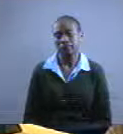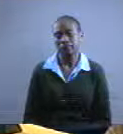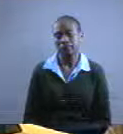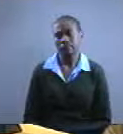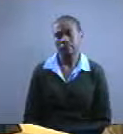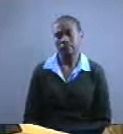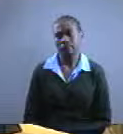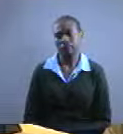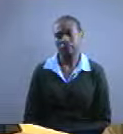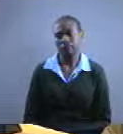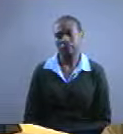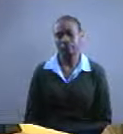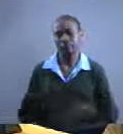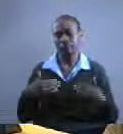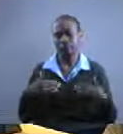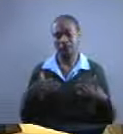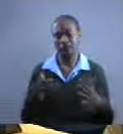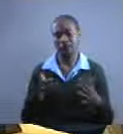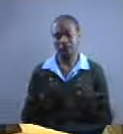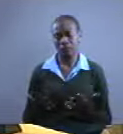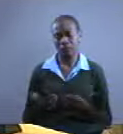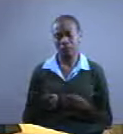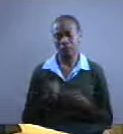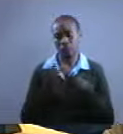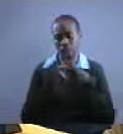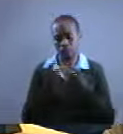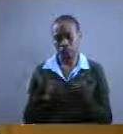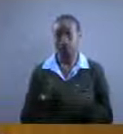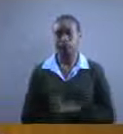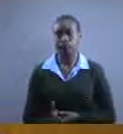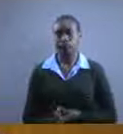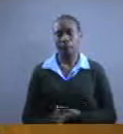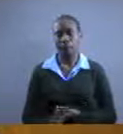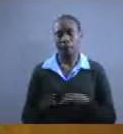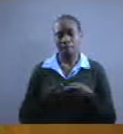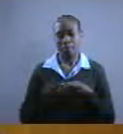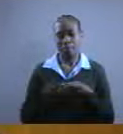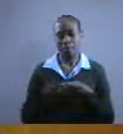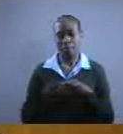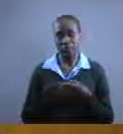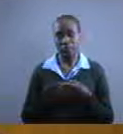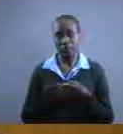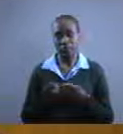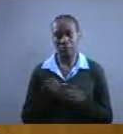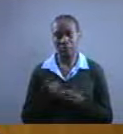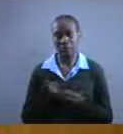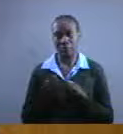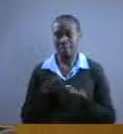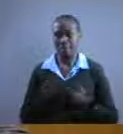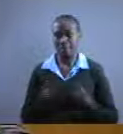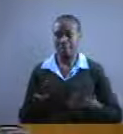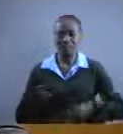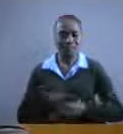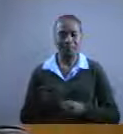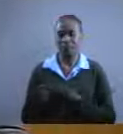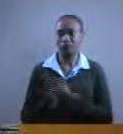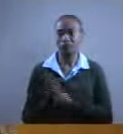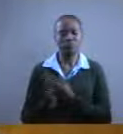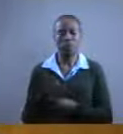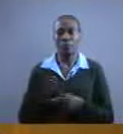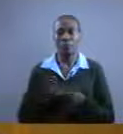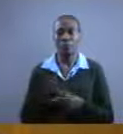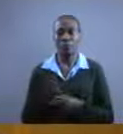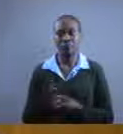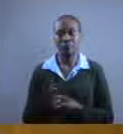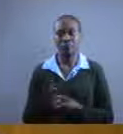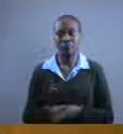Let me just start by restating the point that has been made on a numerous occasion. What